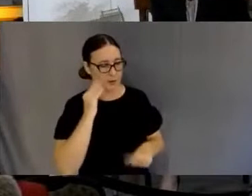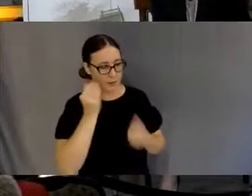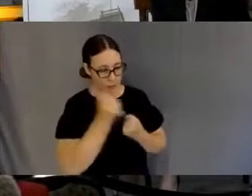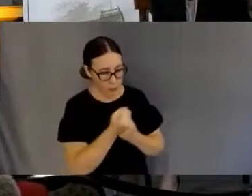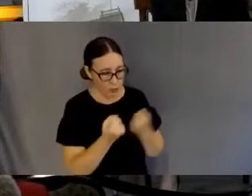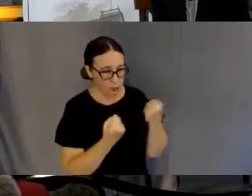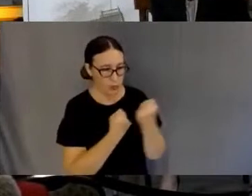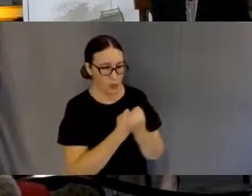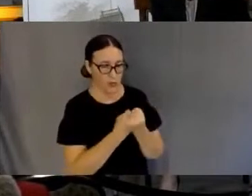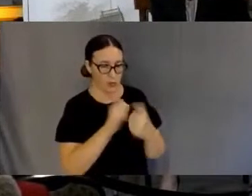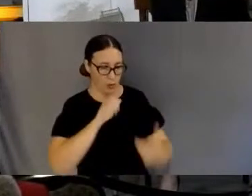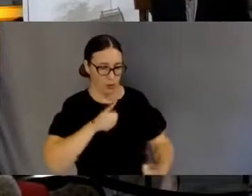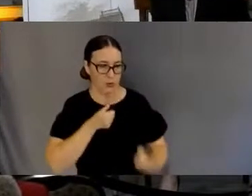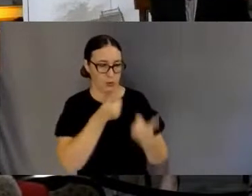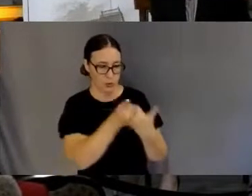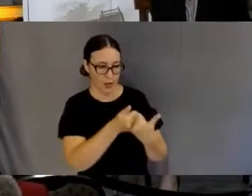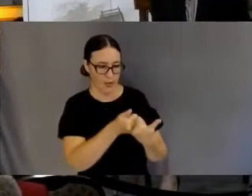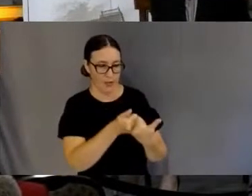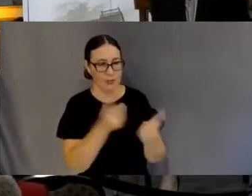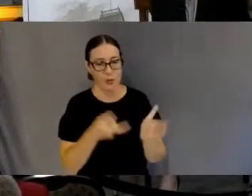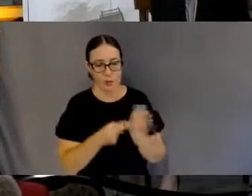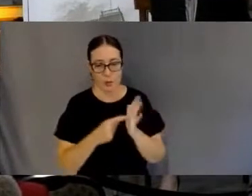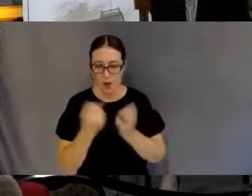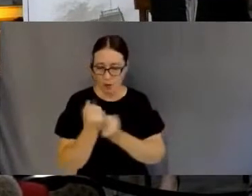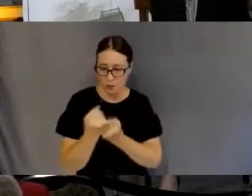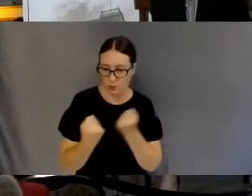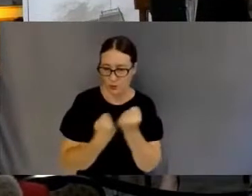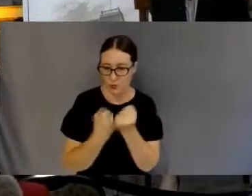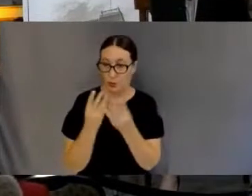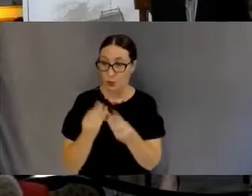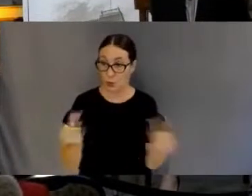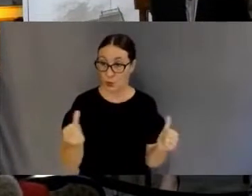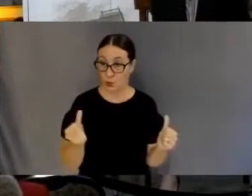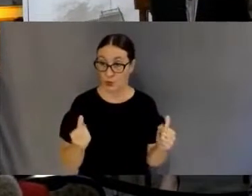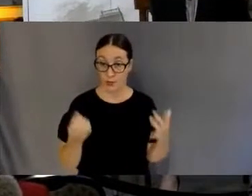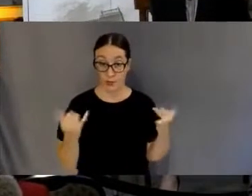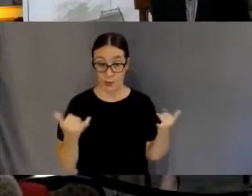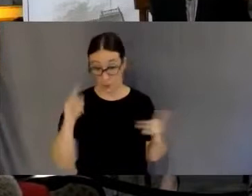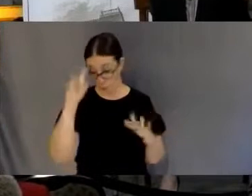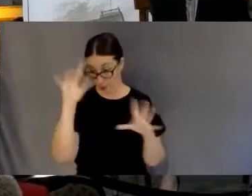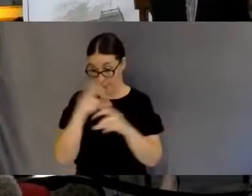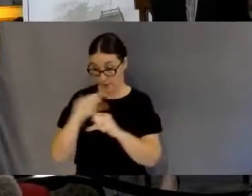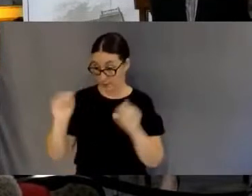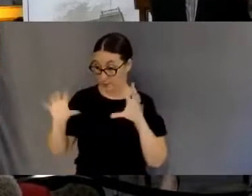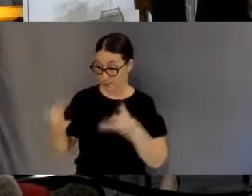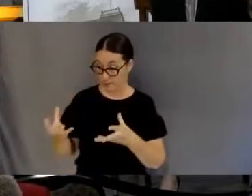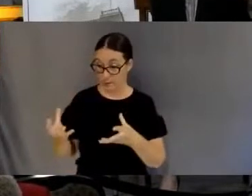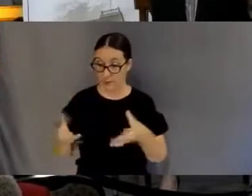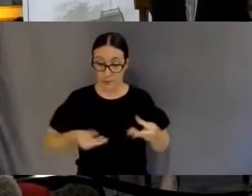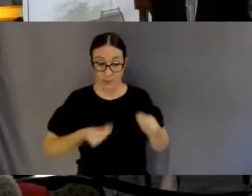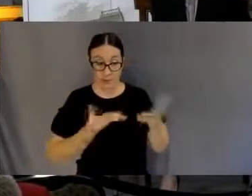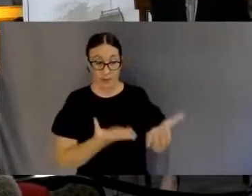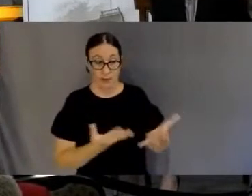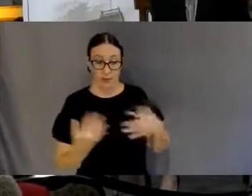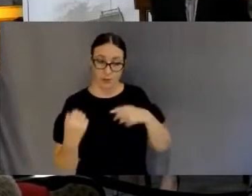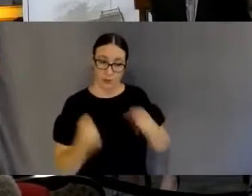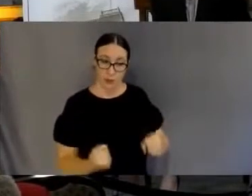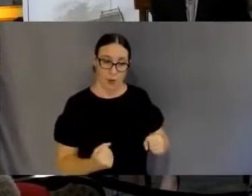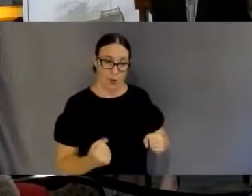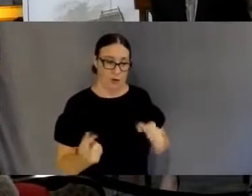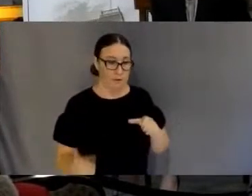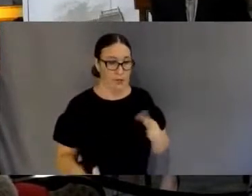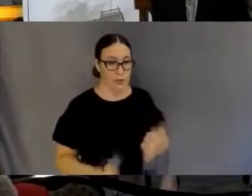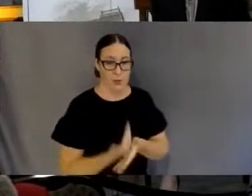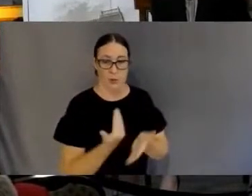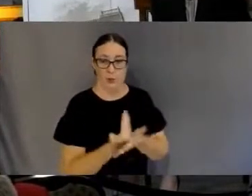challenges that require structural solutions. And this administration has put forward bold, once-in-a-generation kinds